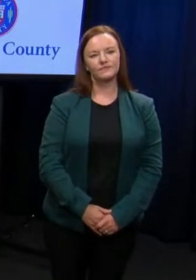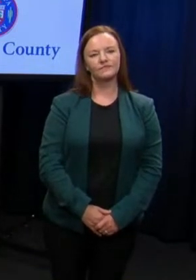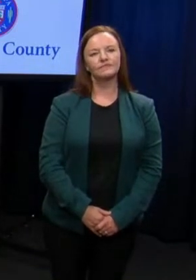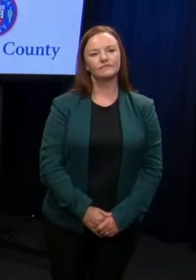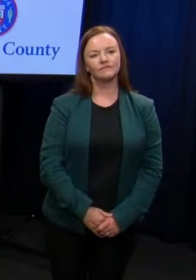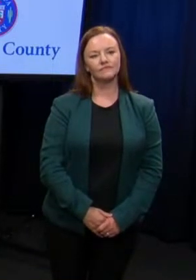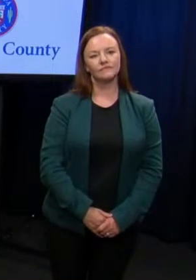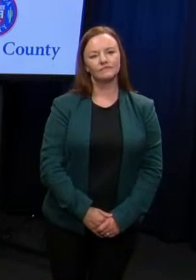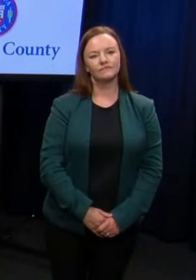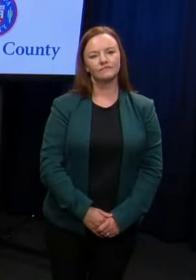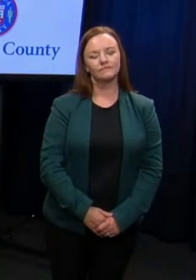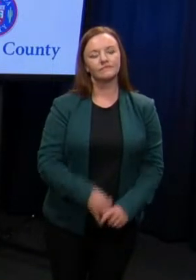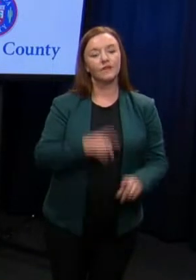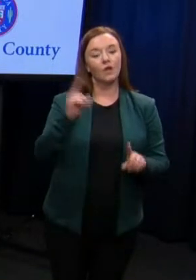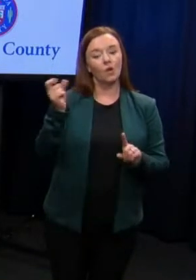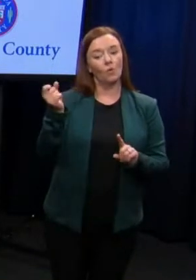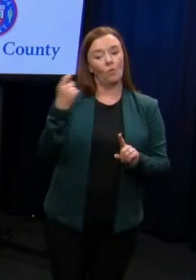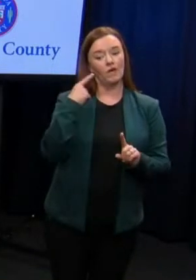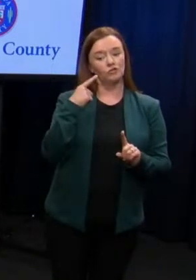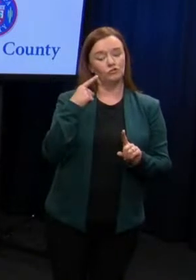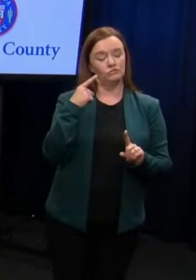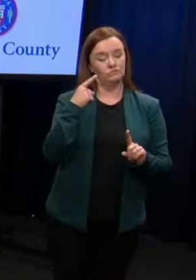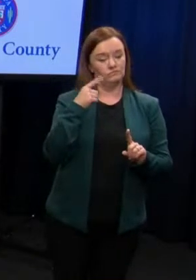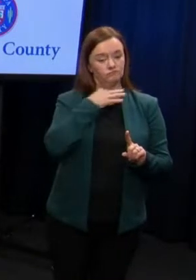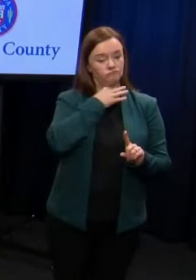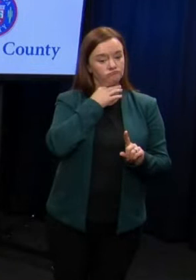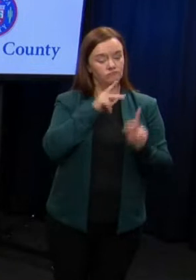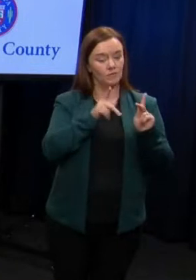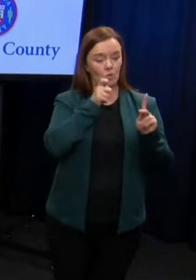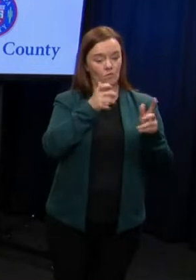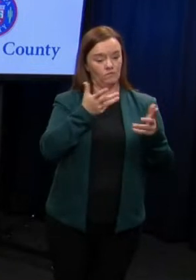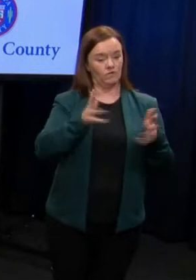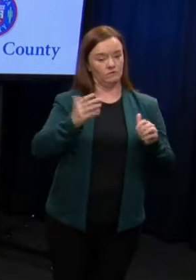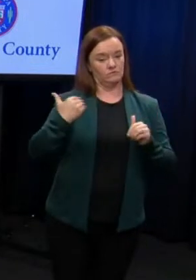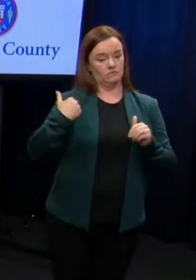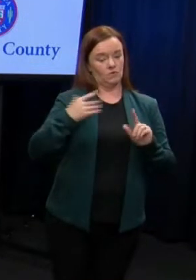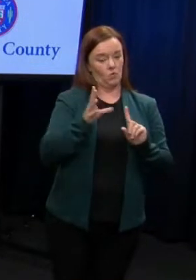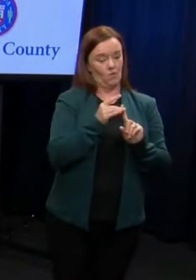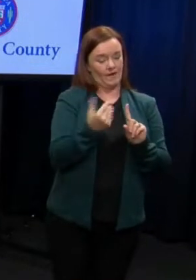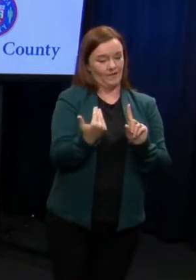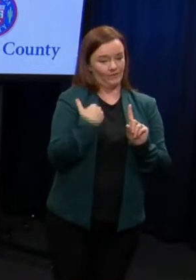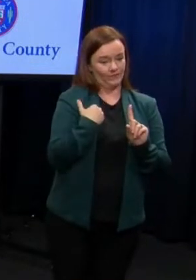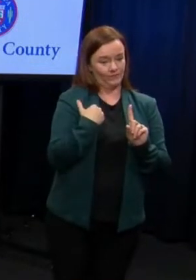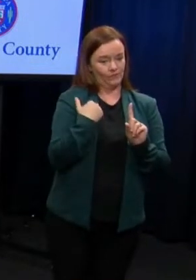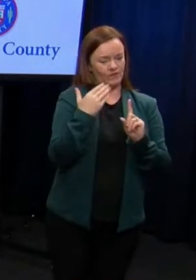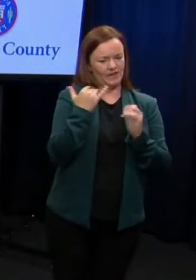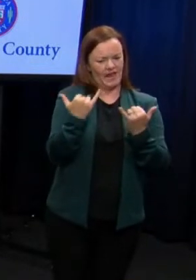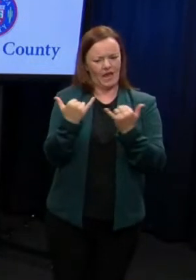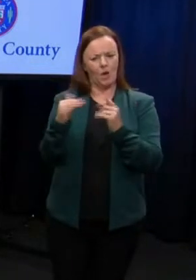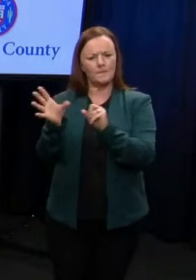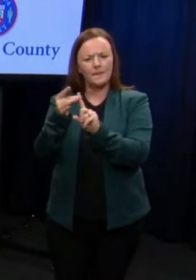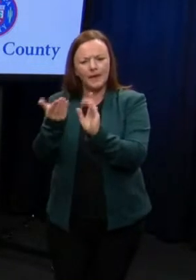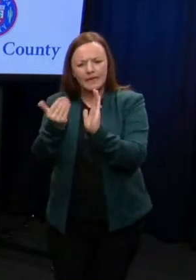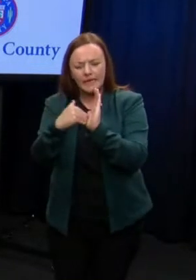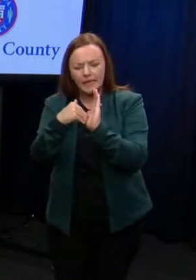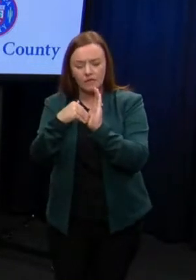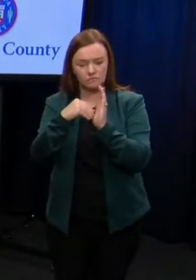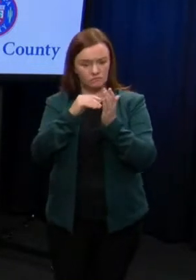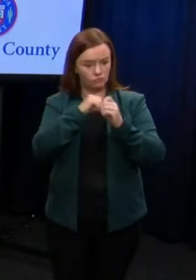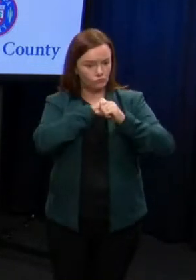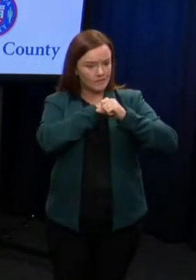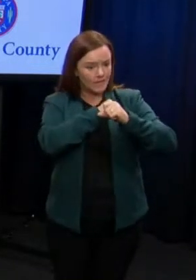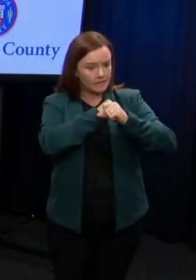So the question is, do people who have already been infected have any type of protection against getting infected again